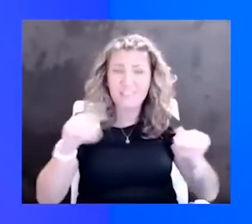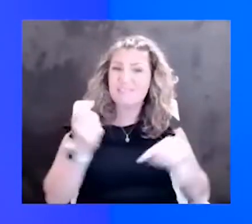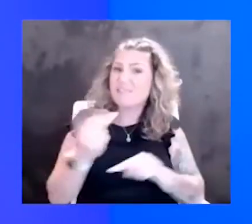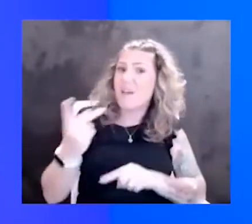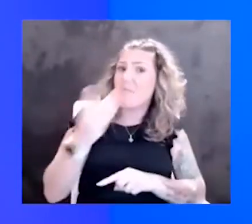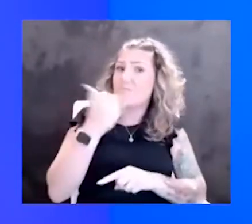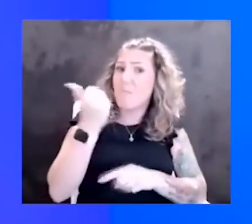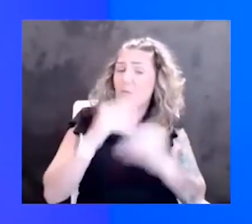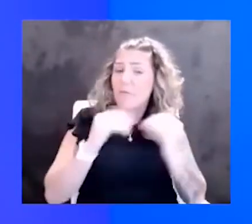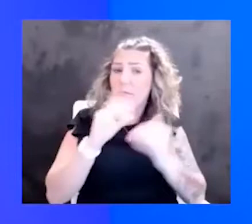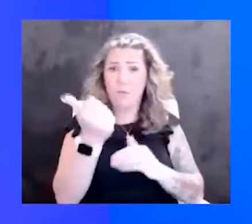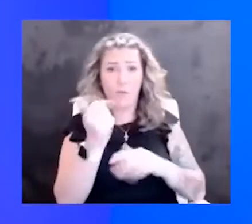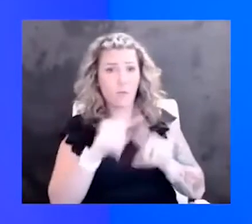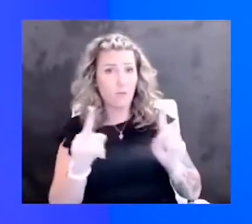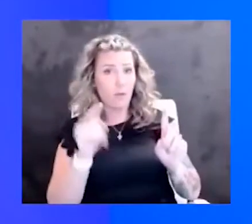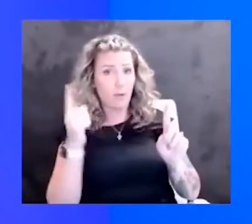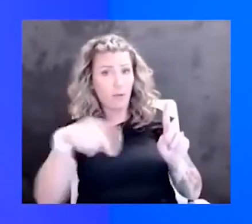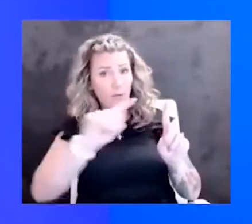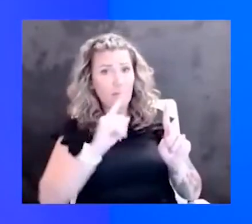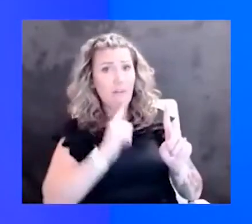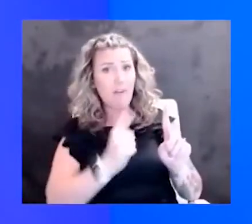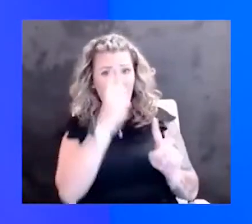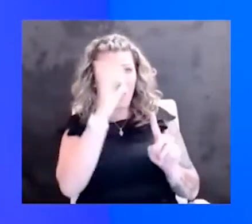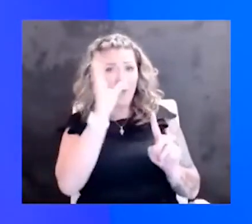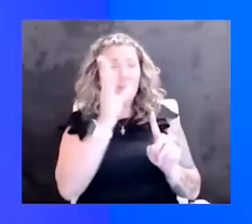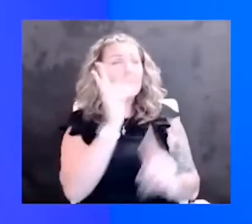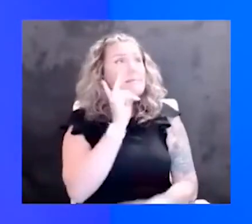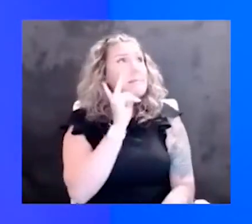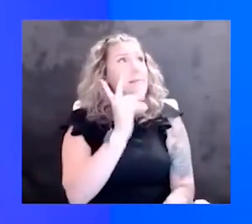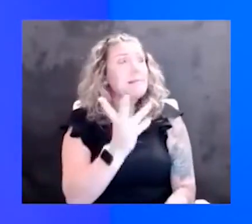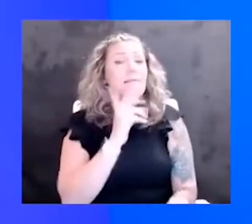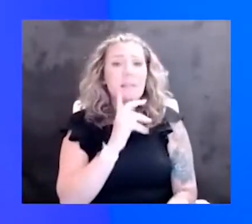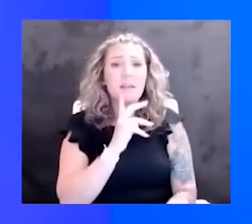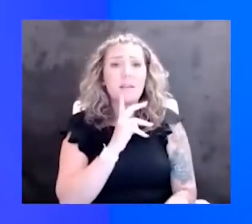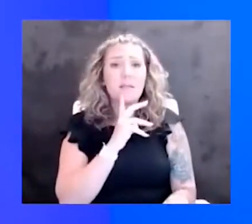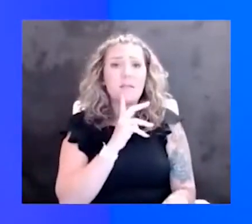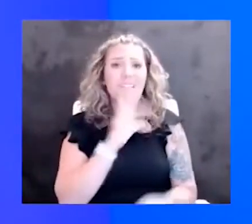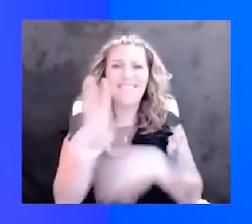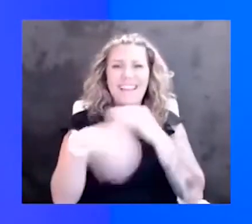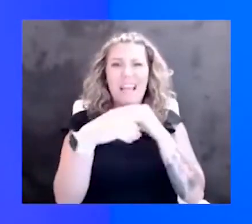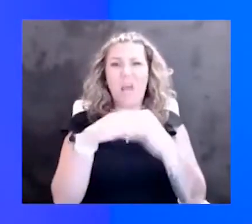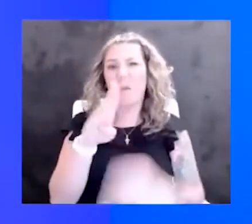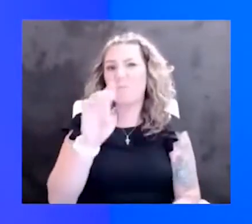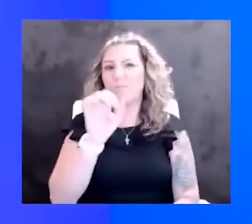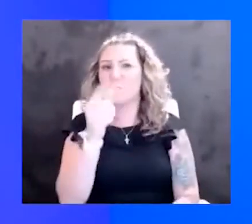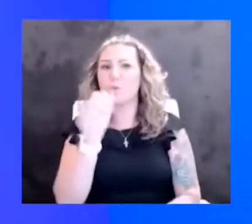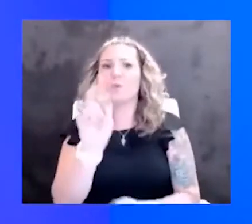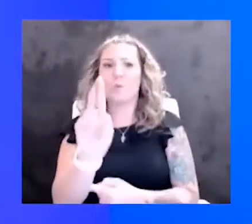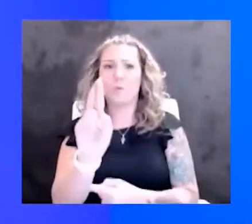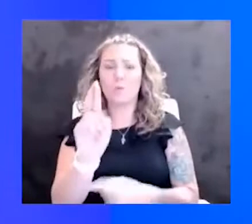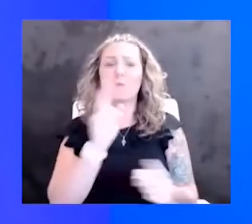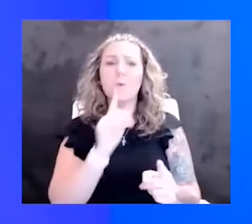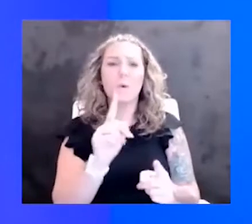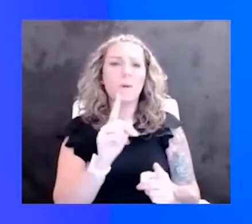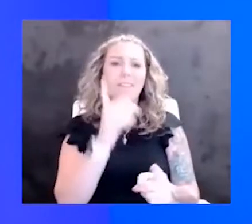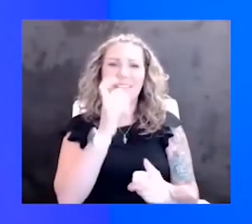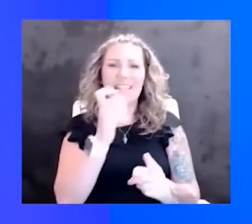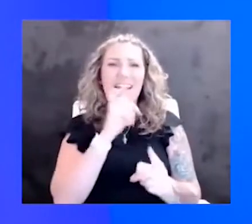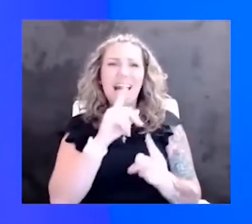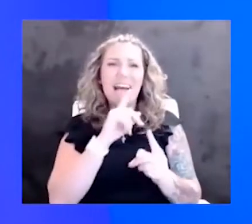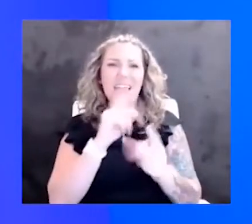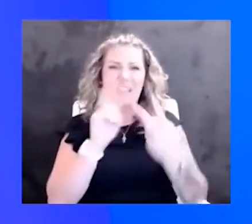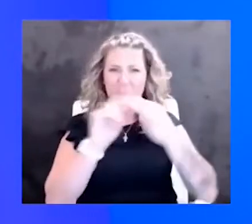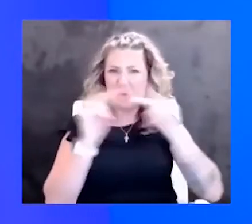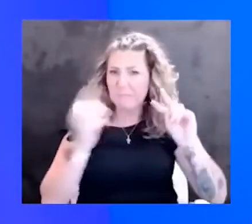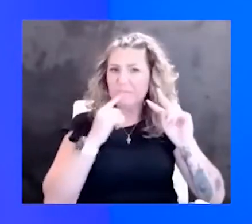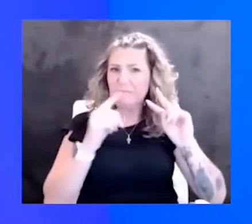I think we're going to see a booster at some point in time. We don't have the the formulation yet or what the schedule will